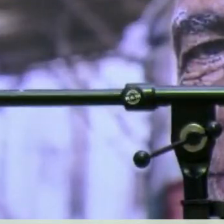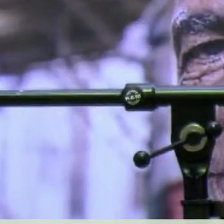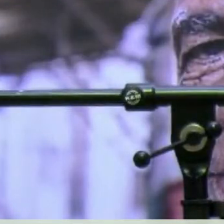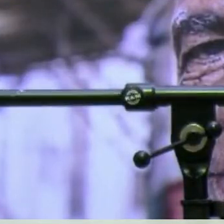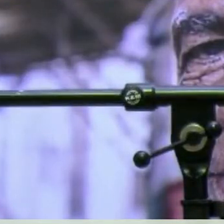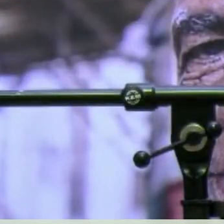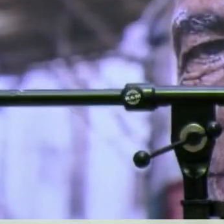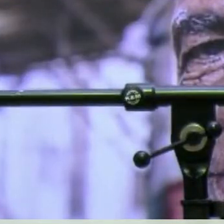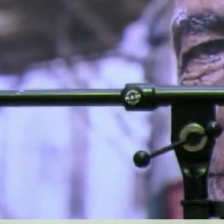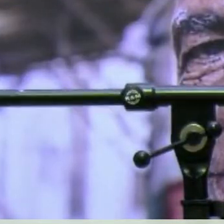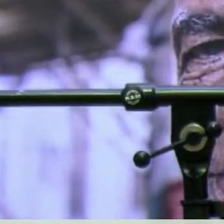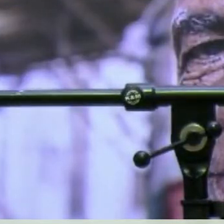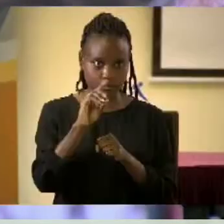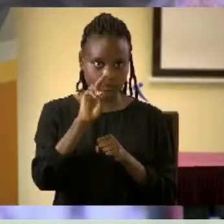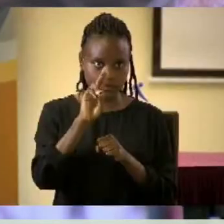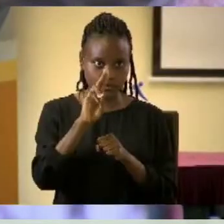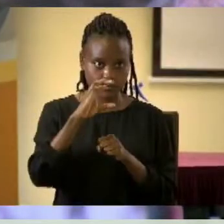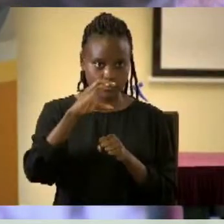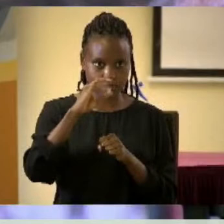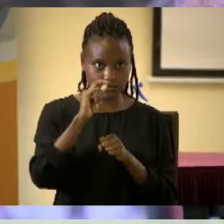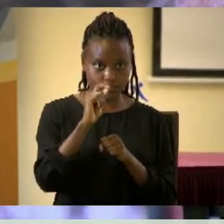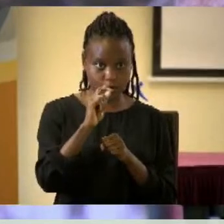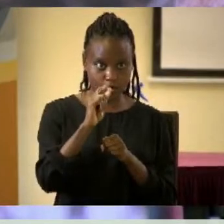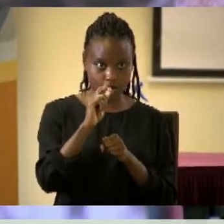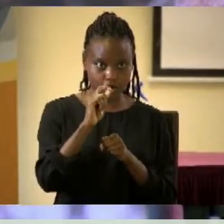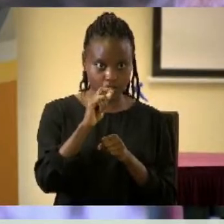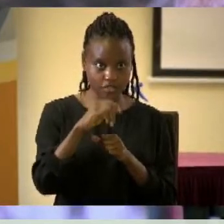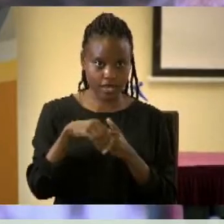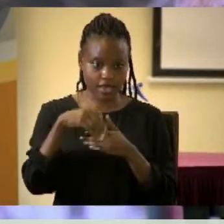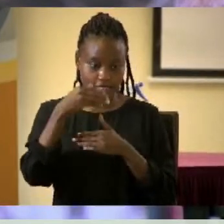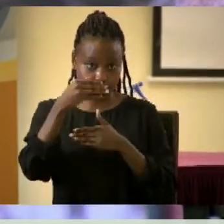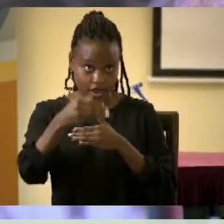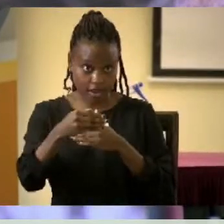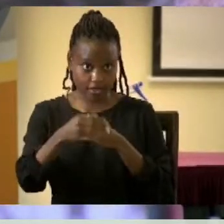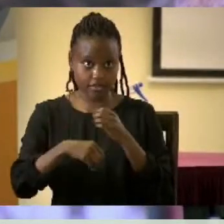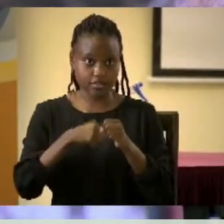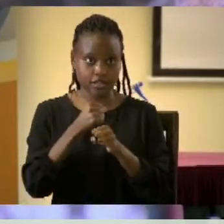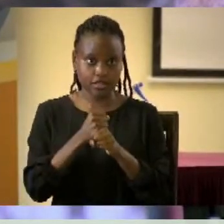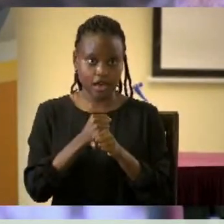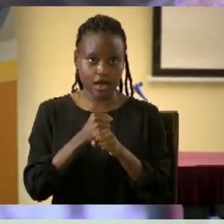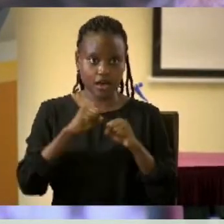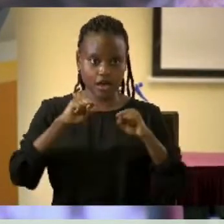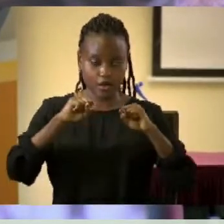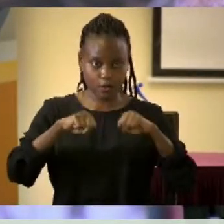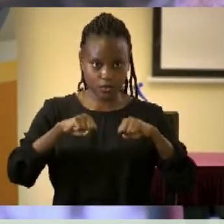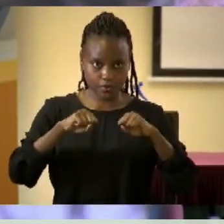these courts, and we hope that in the next financial year we will be able